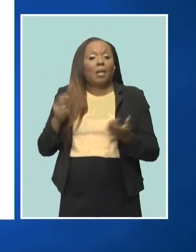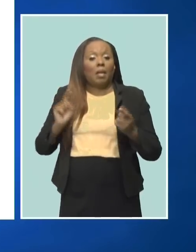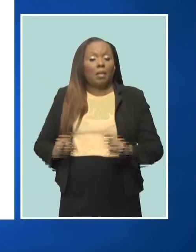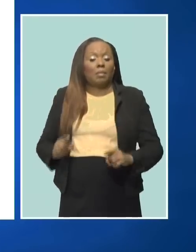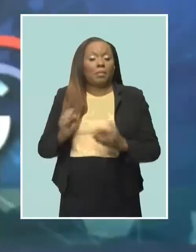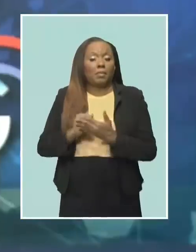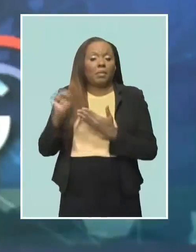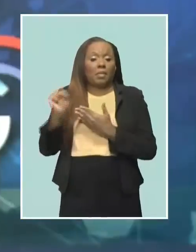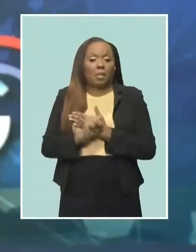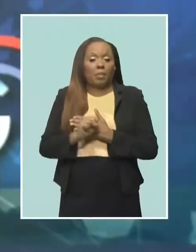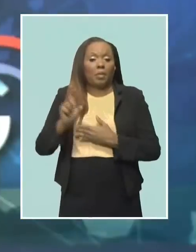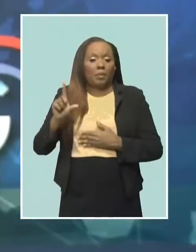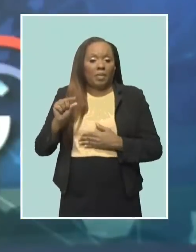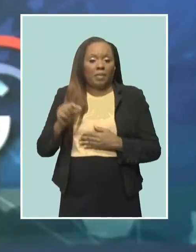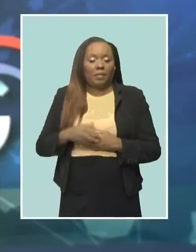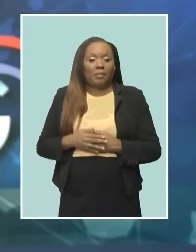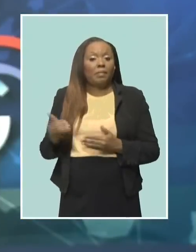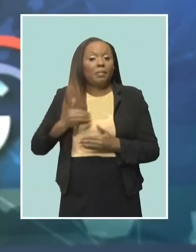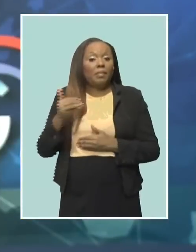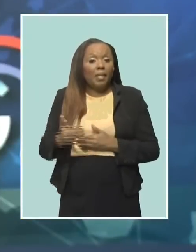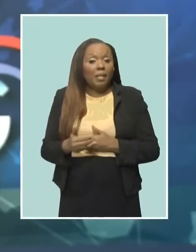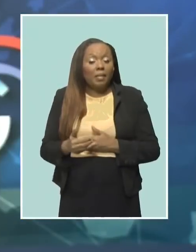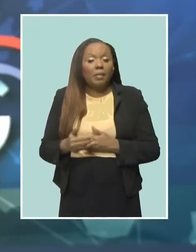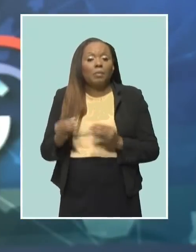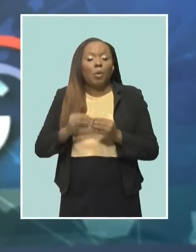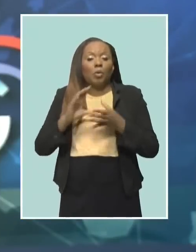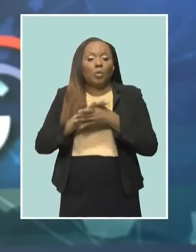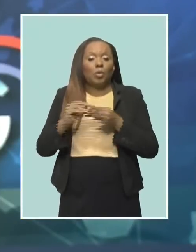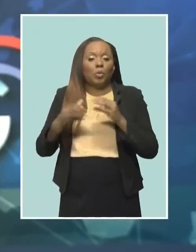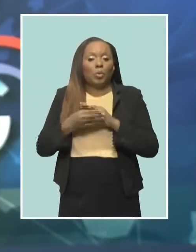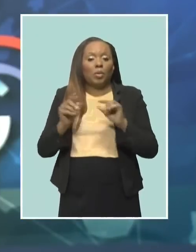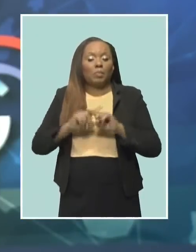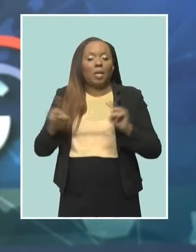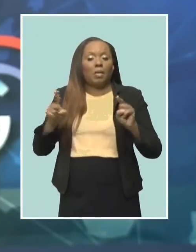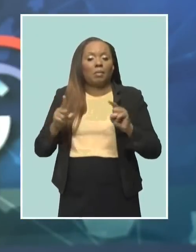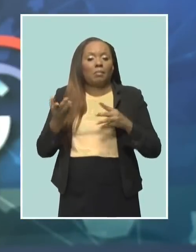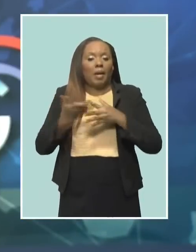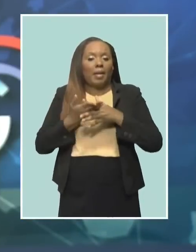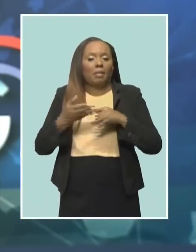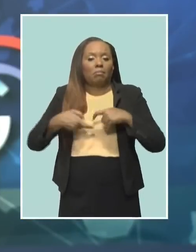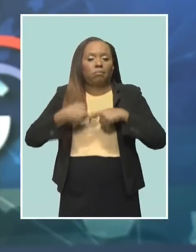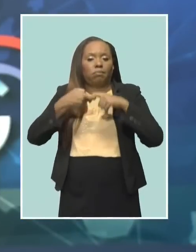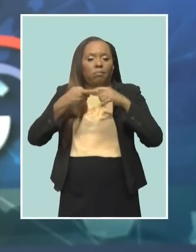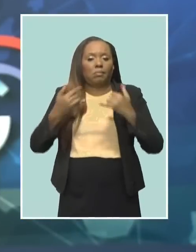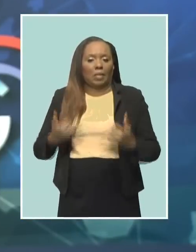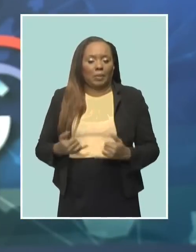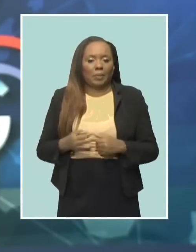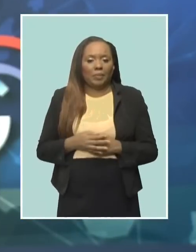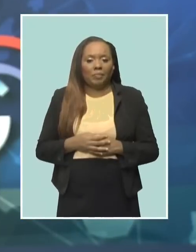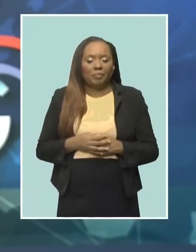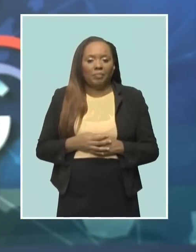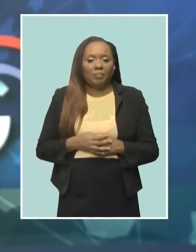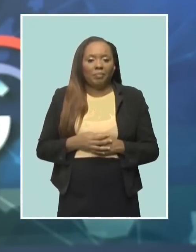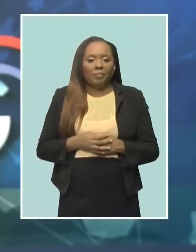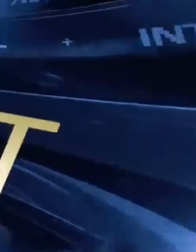20th. Coming up, classes disrupted briefly at the St. Catherine's Primary School.